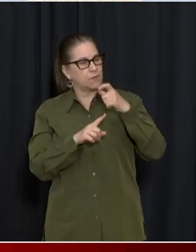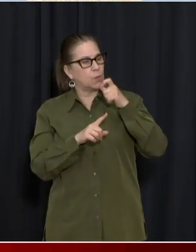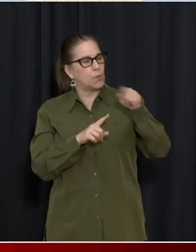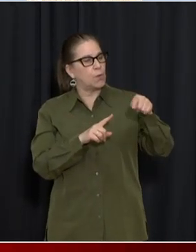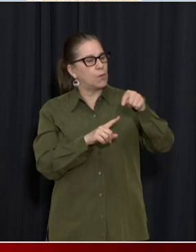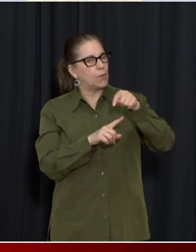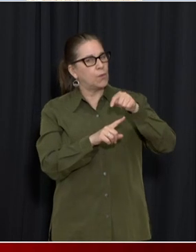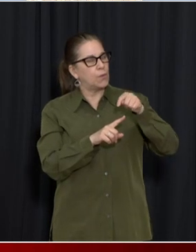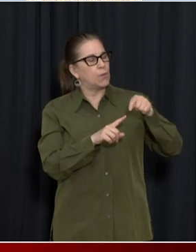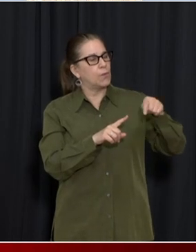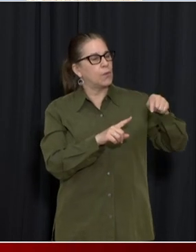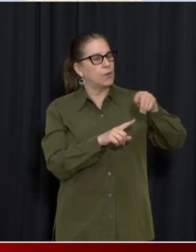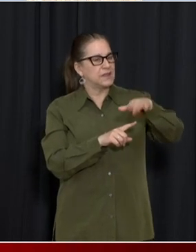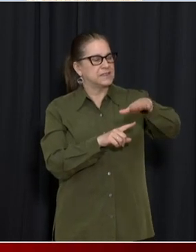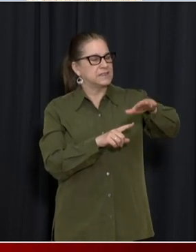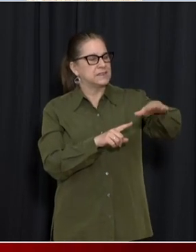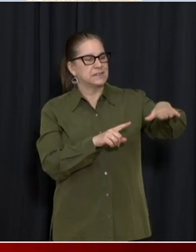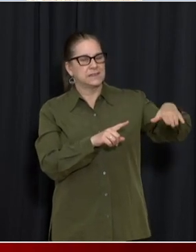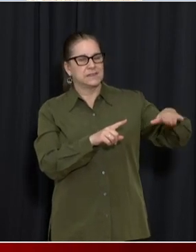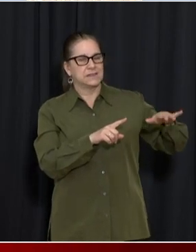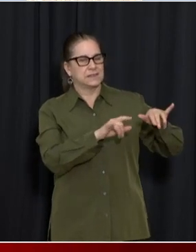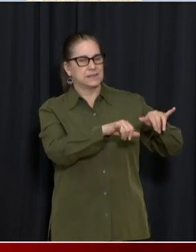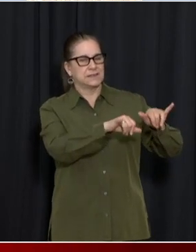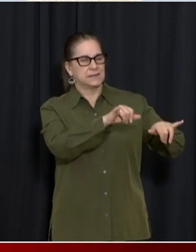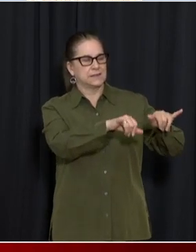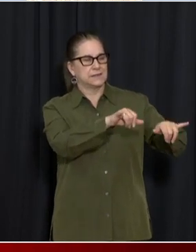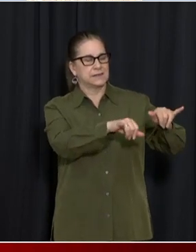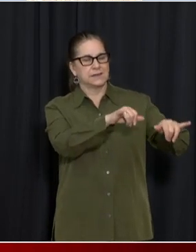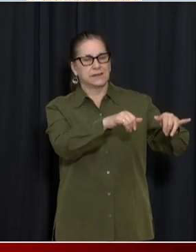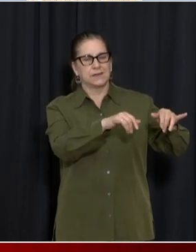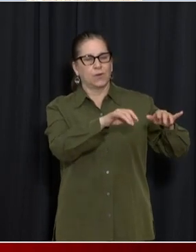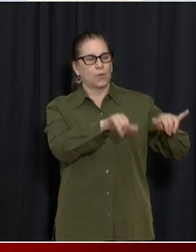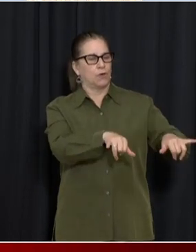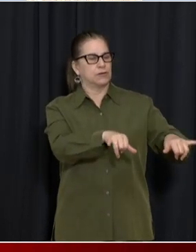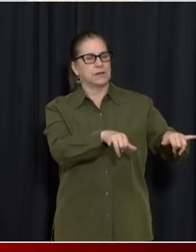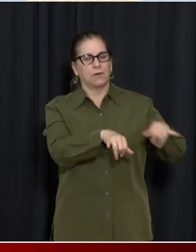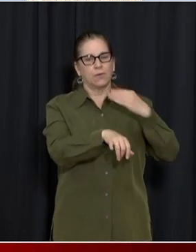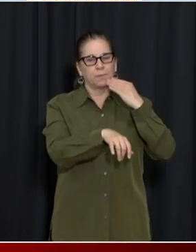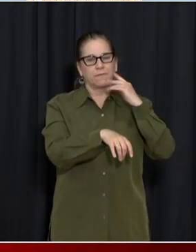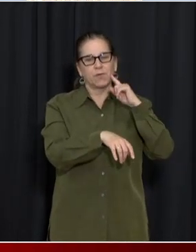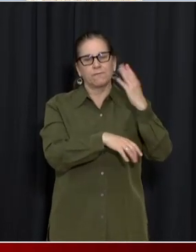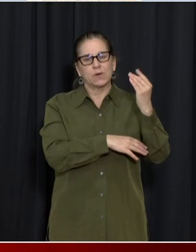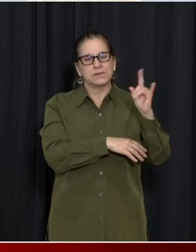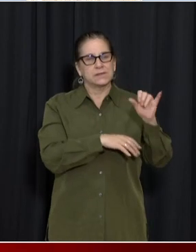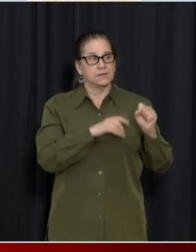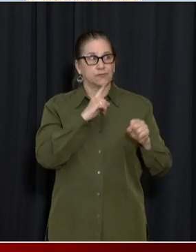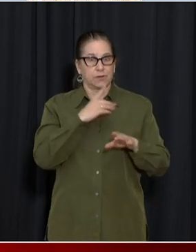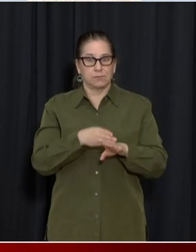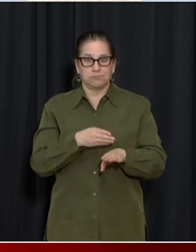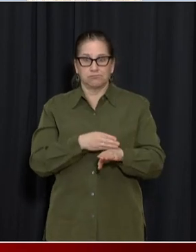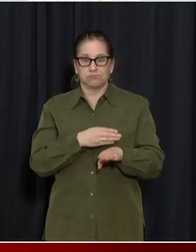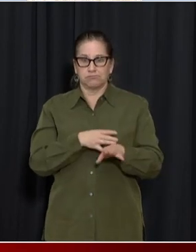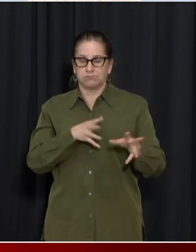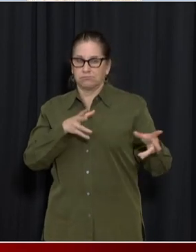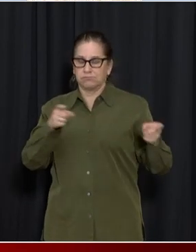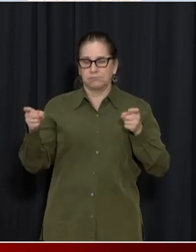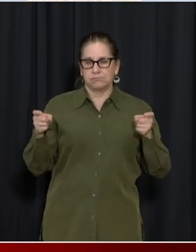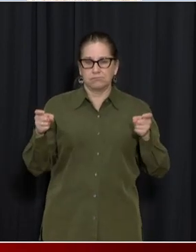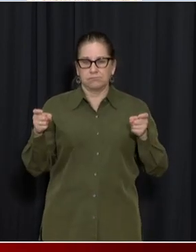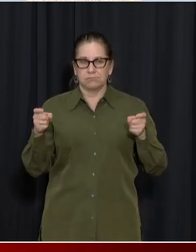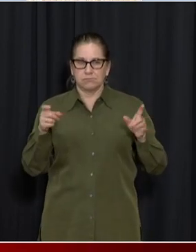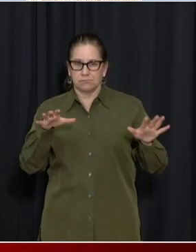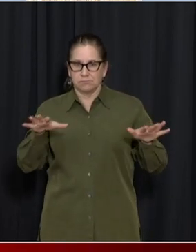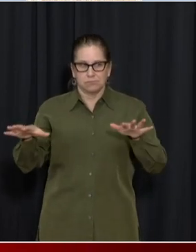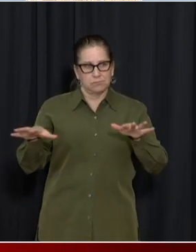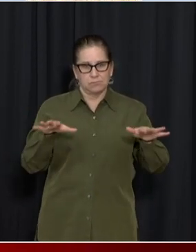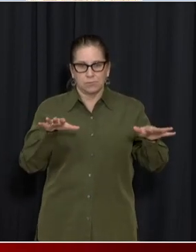close contacts within 2 days, I think, for both. So we're getting there with that as well. In fact, we think that our